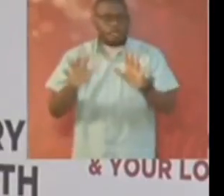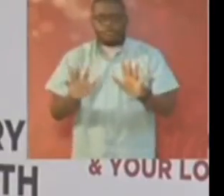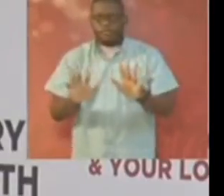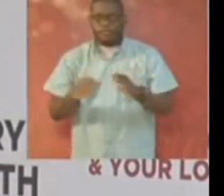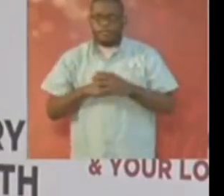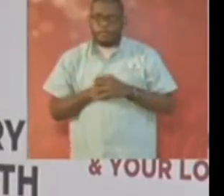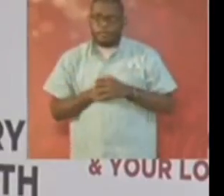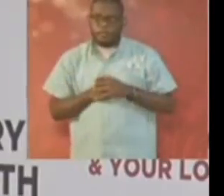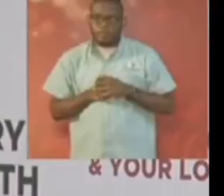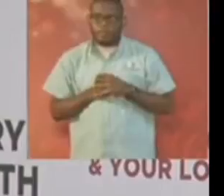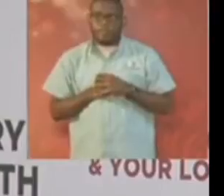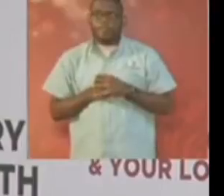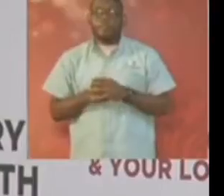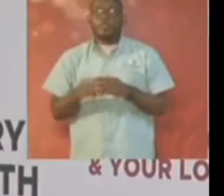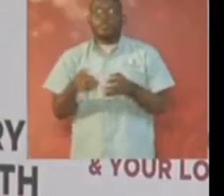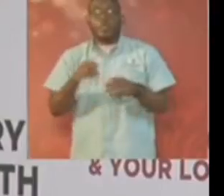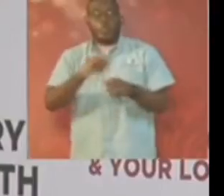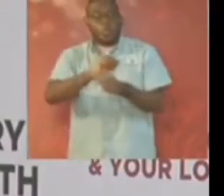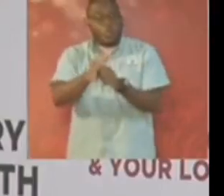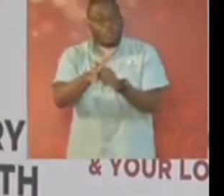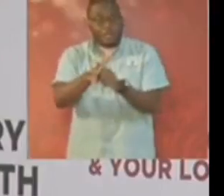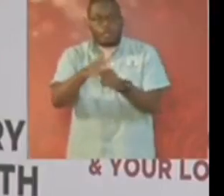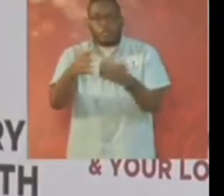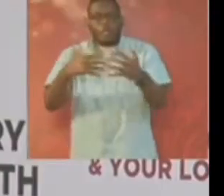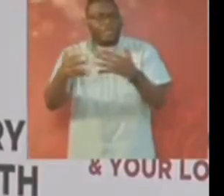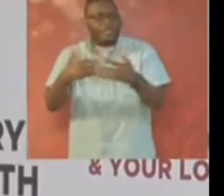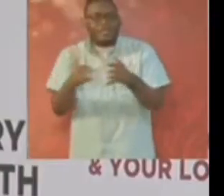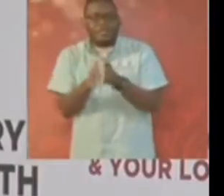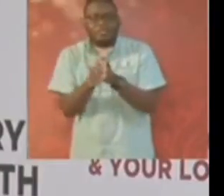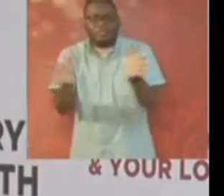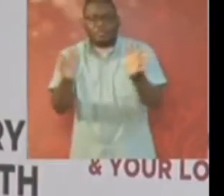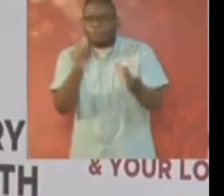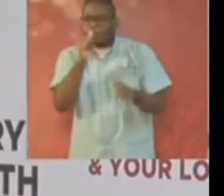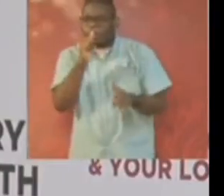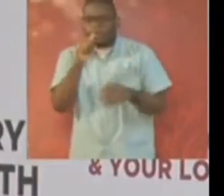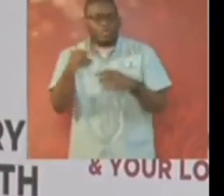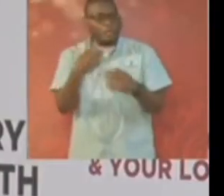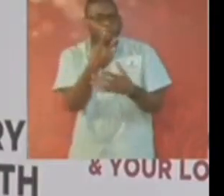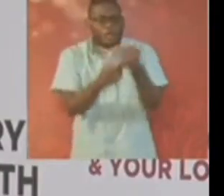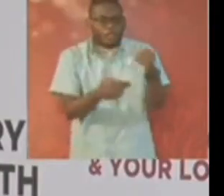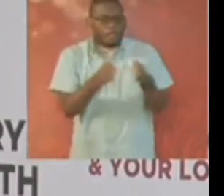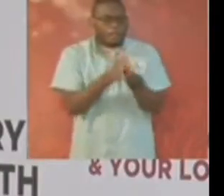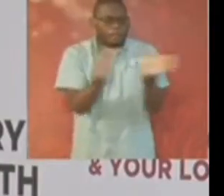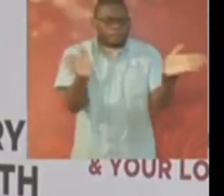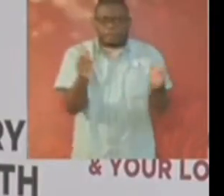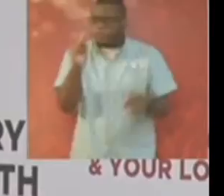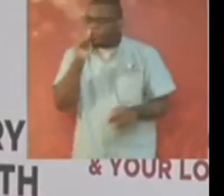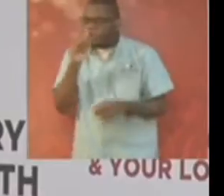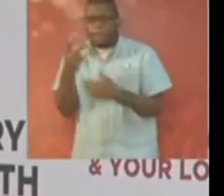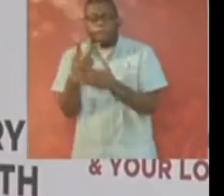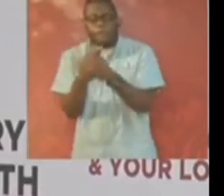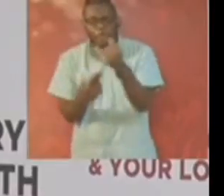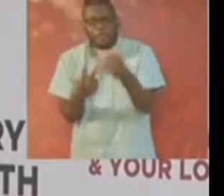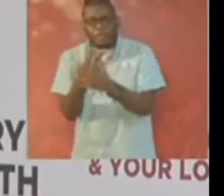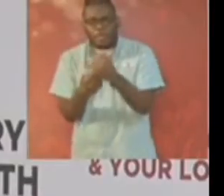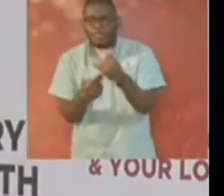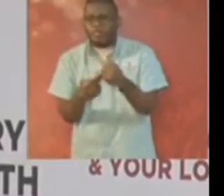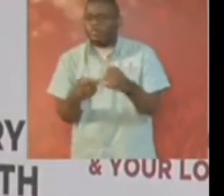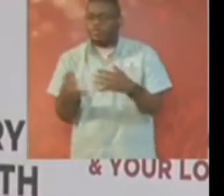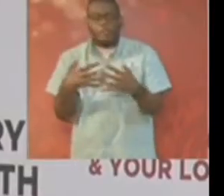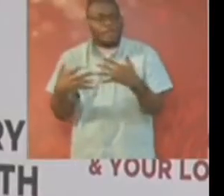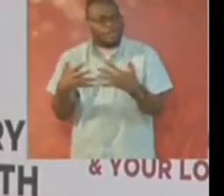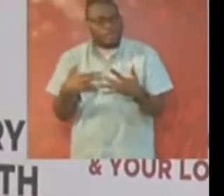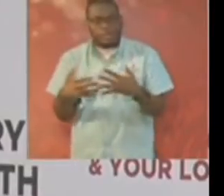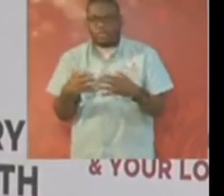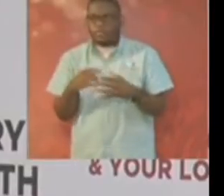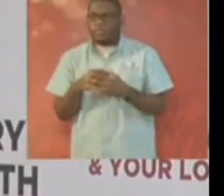discriminate between public and private settings. It does not discriminate between socioeconomic groups. So with or without a law in